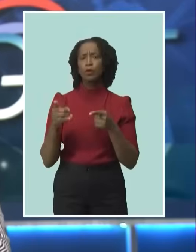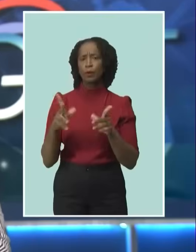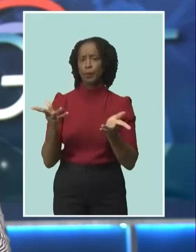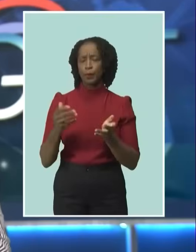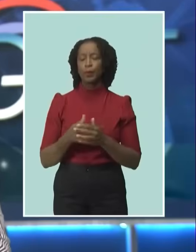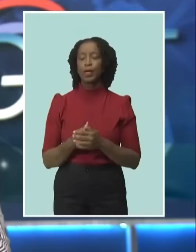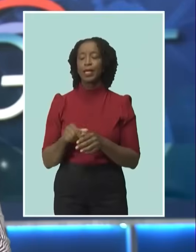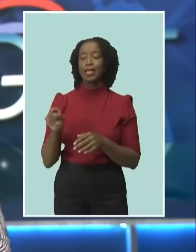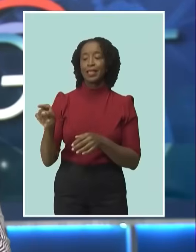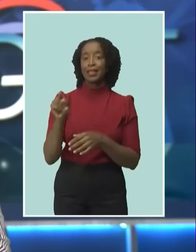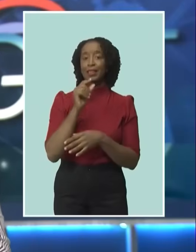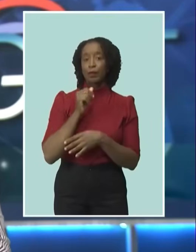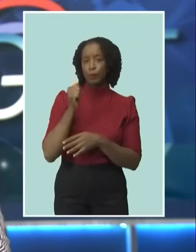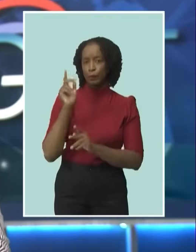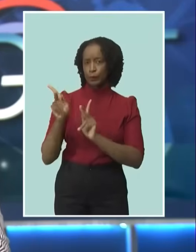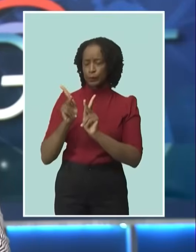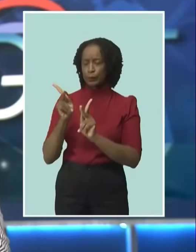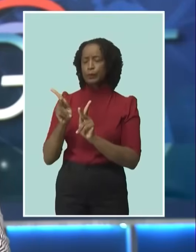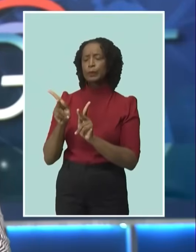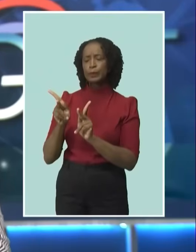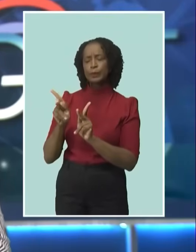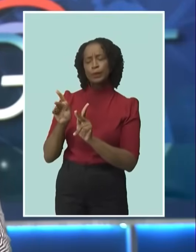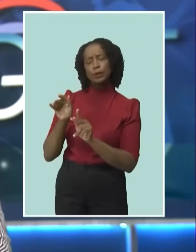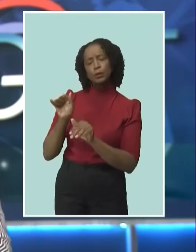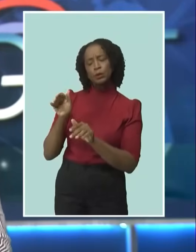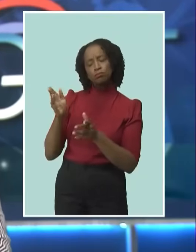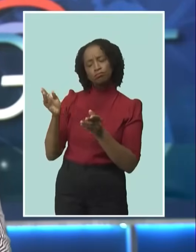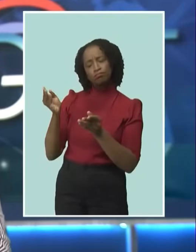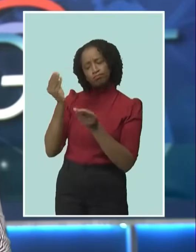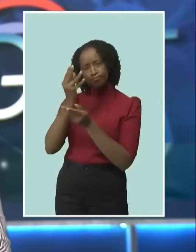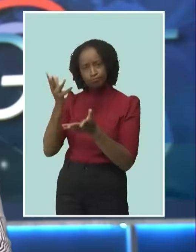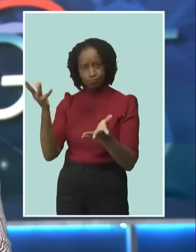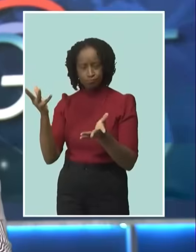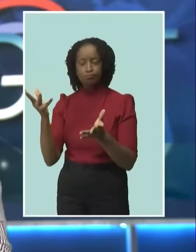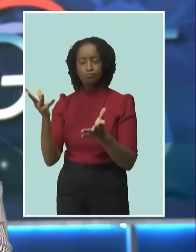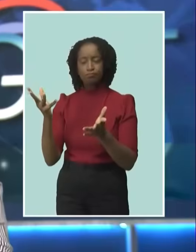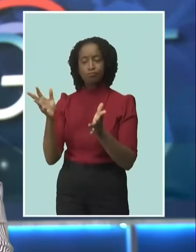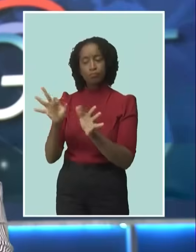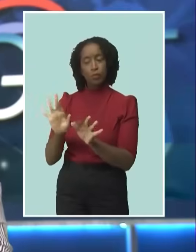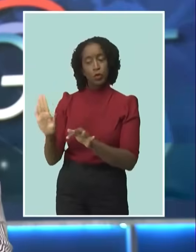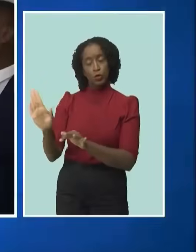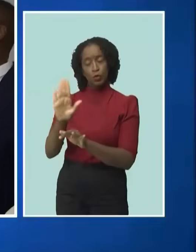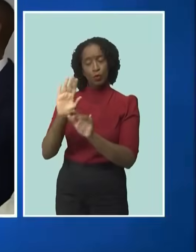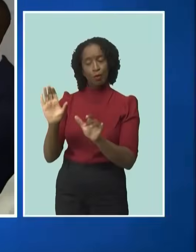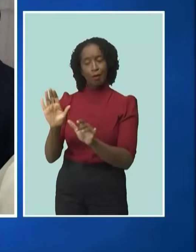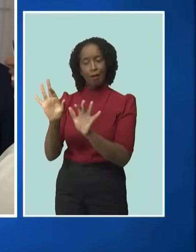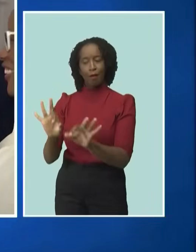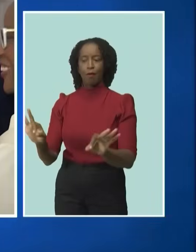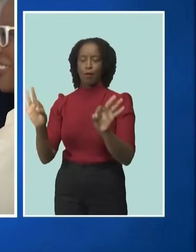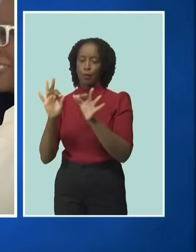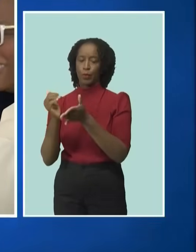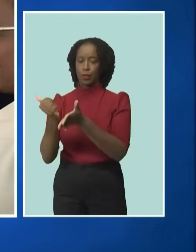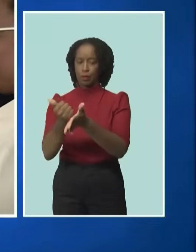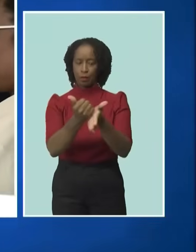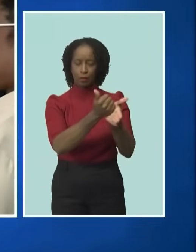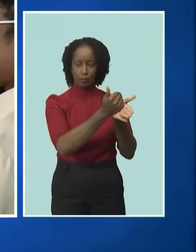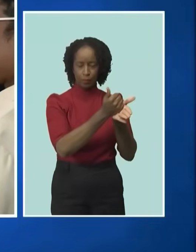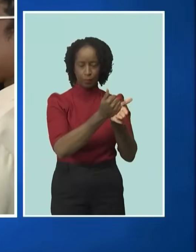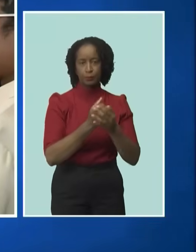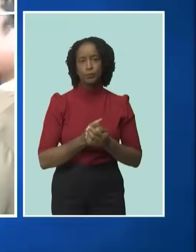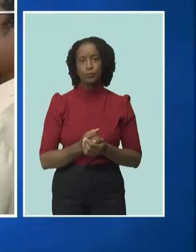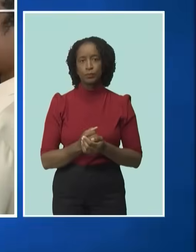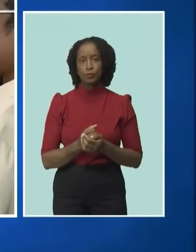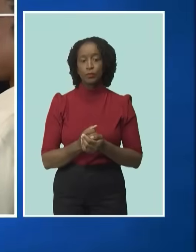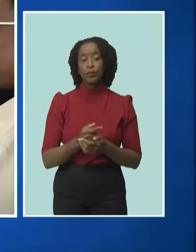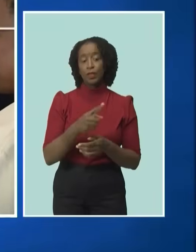they have a role to play in shaping the future of the country. Deputy Prime Minister Santia Bradshaw says elders in communities can work with the